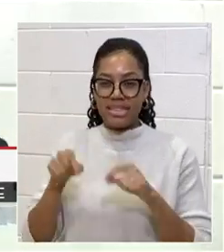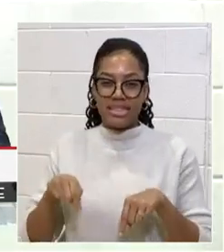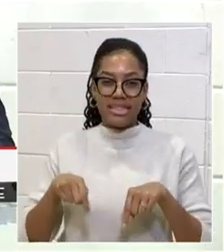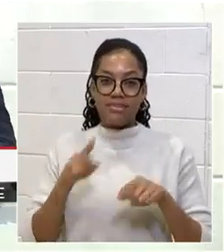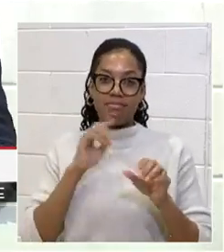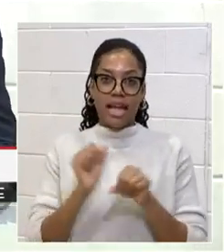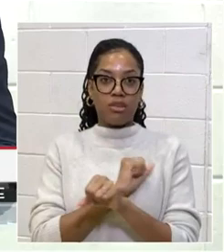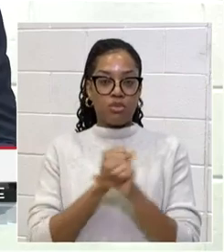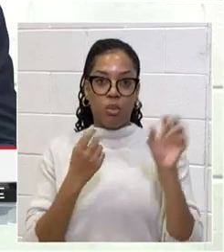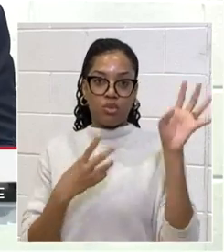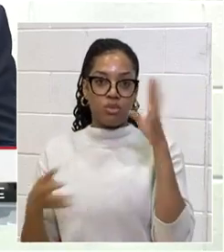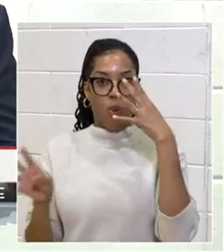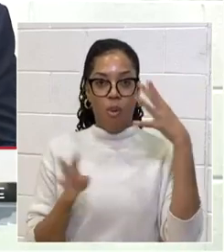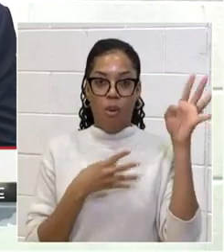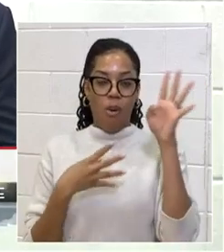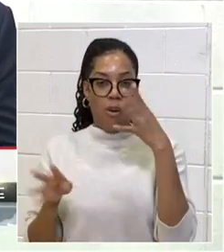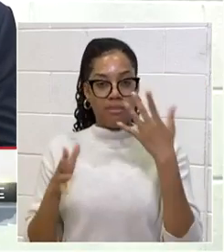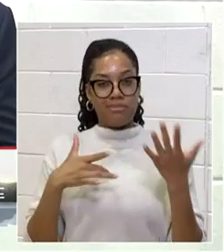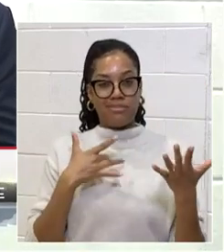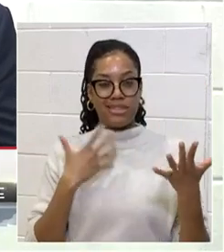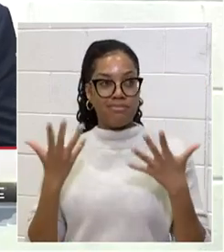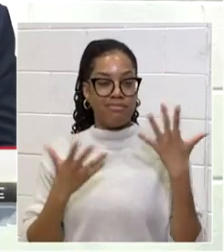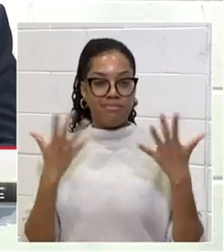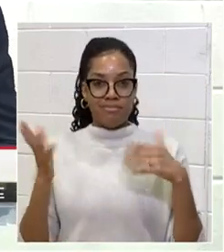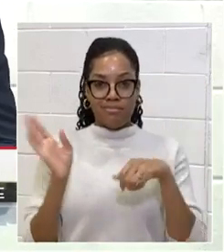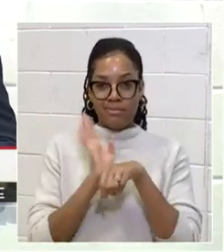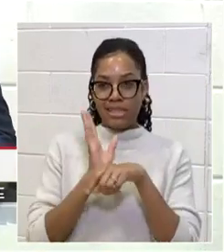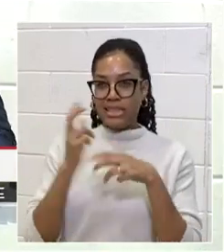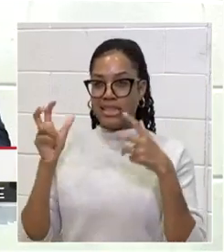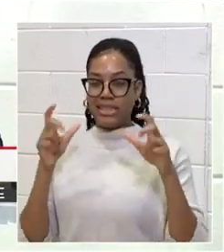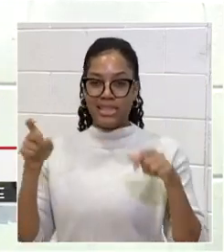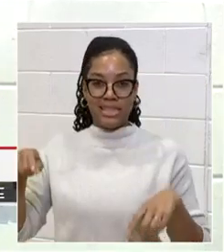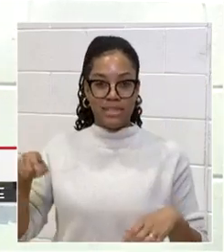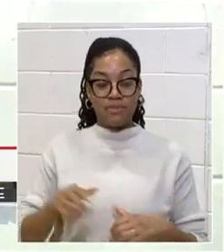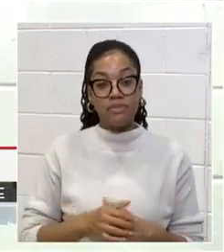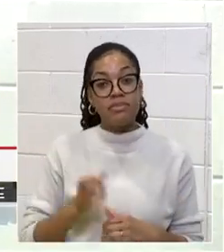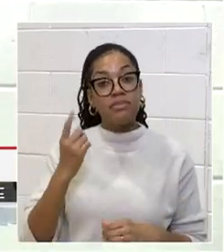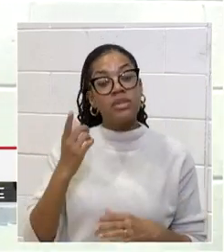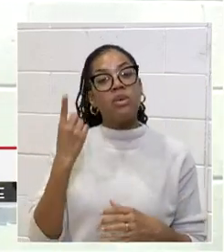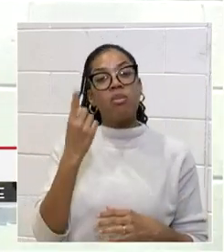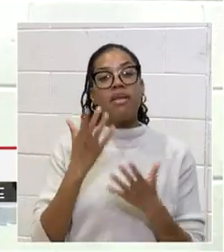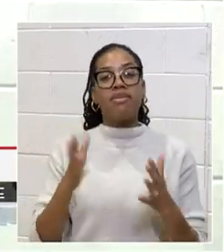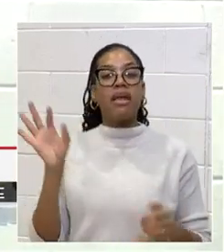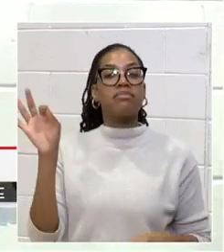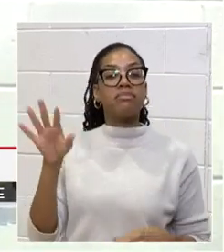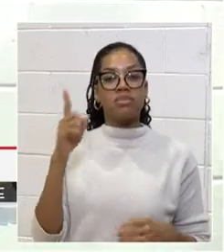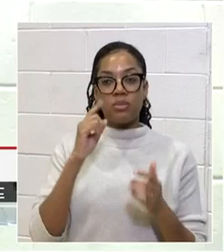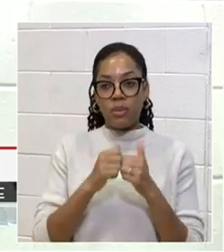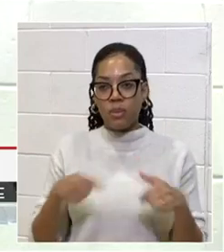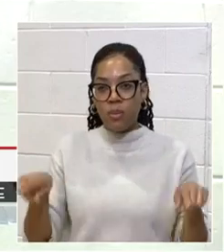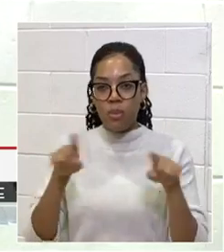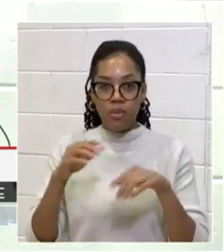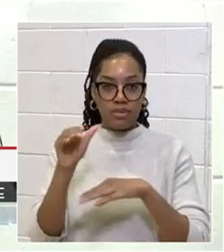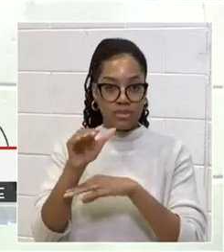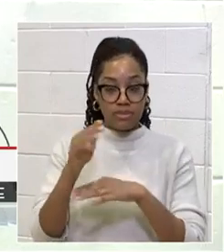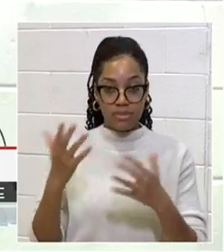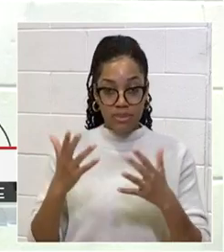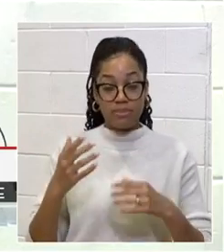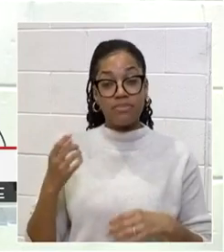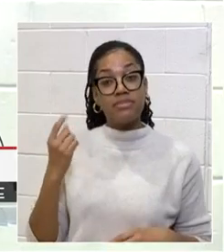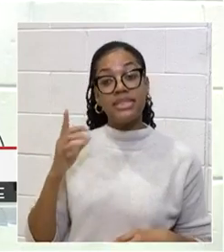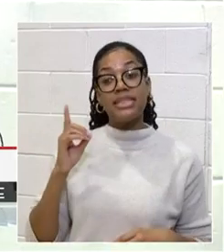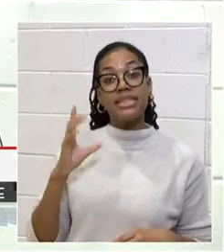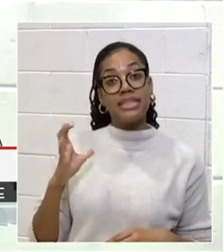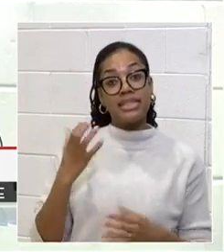figuratively. One thing I would just leave you with tonight is the district's financial pressures are